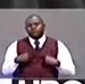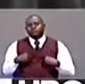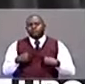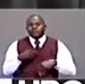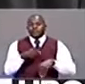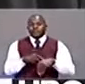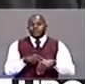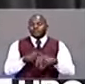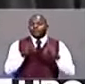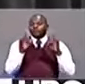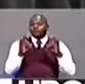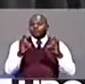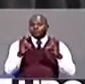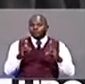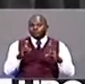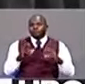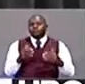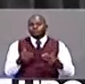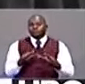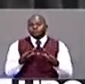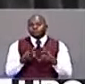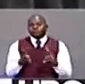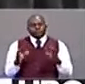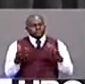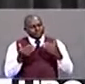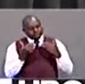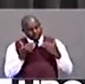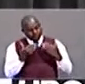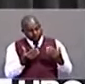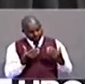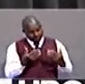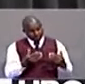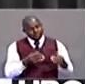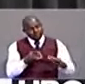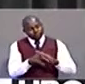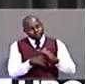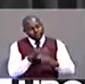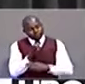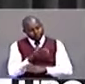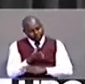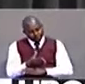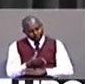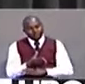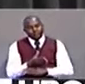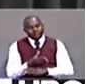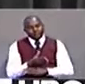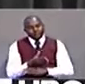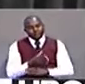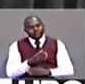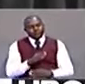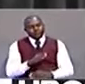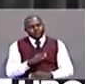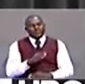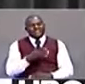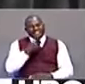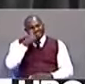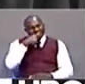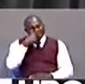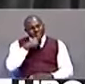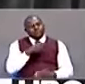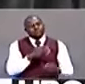motion. I will begin by thanking the Prime Minister Ndugu Rugunda,